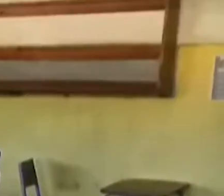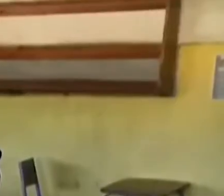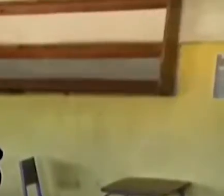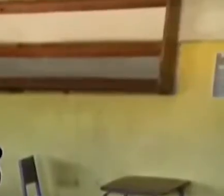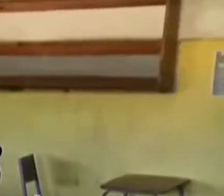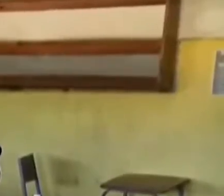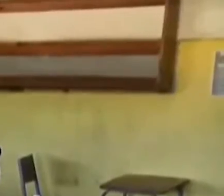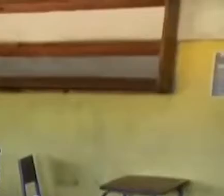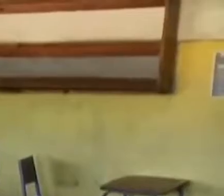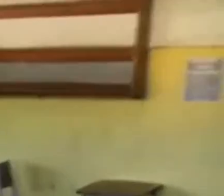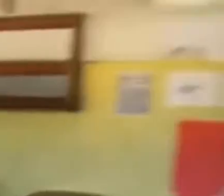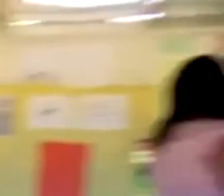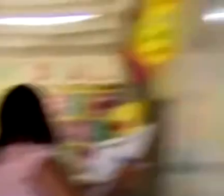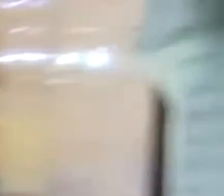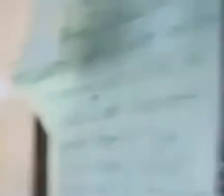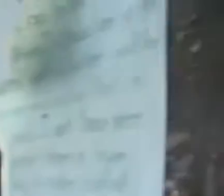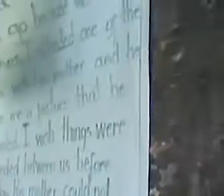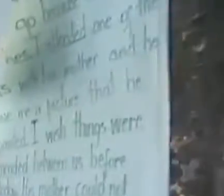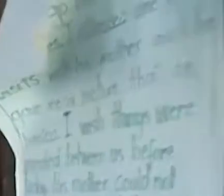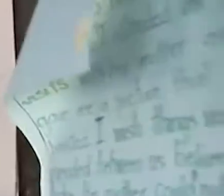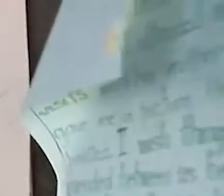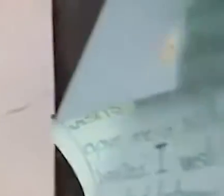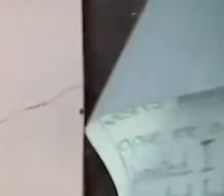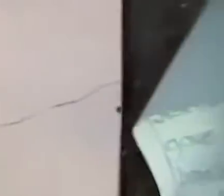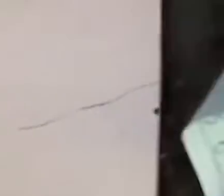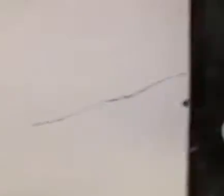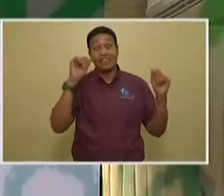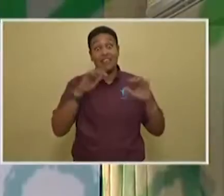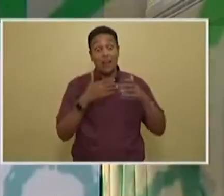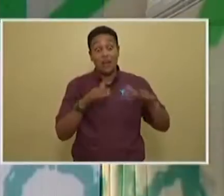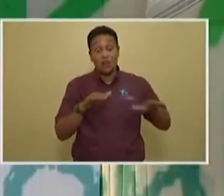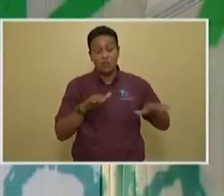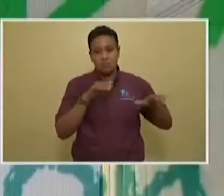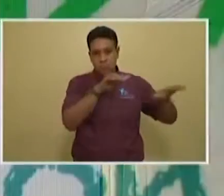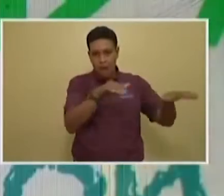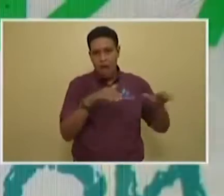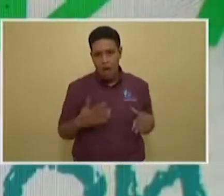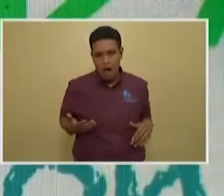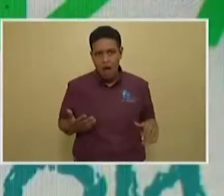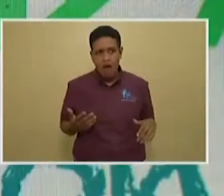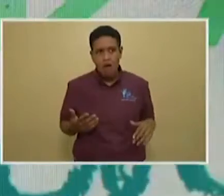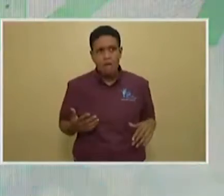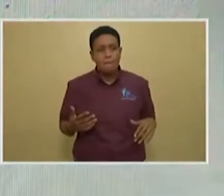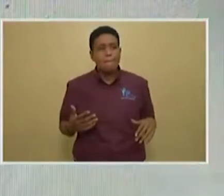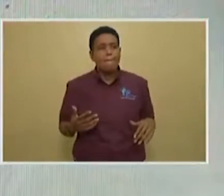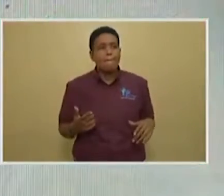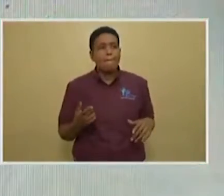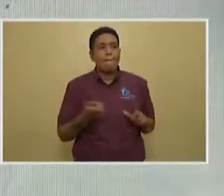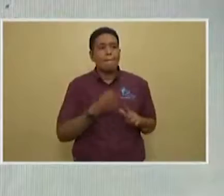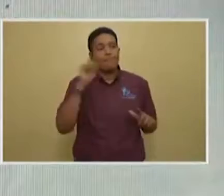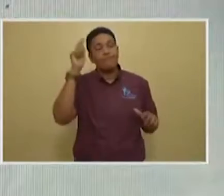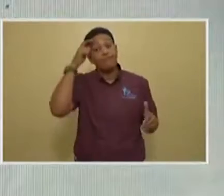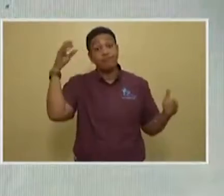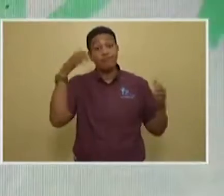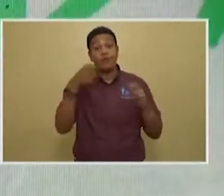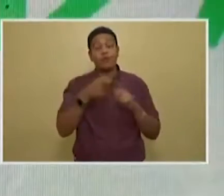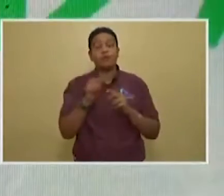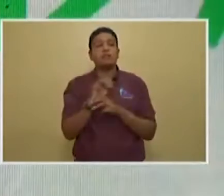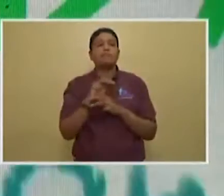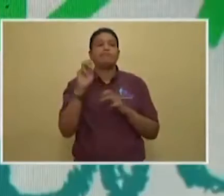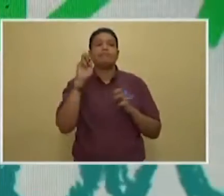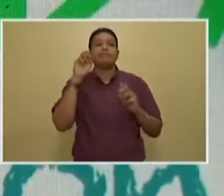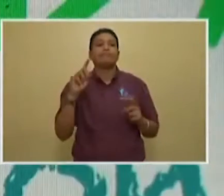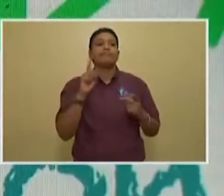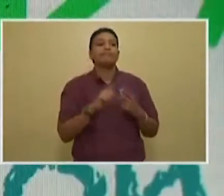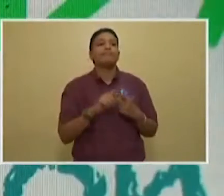in September, all teachers will be required to do so. We have, from the Cabinet with the Ministry of